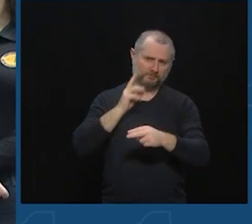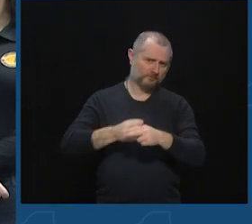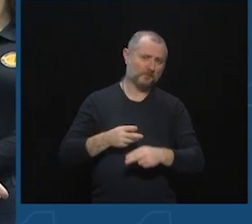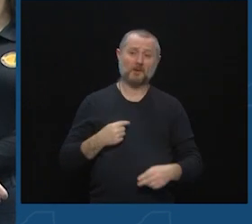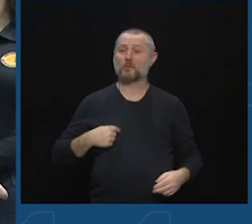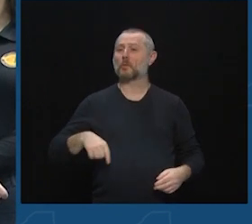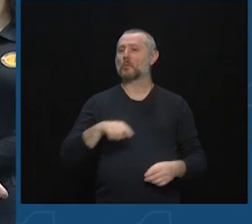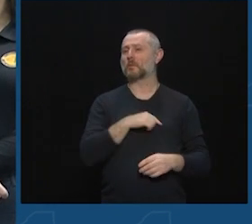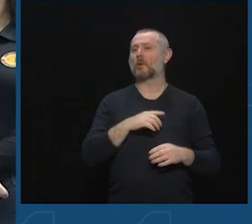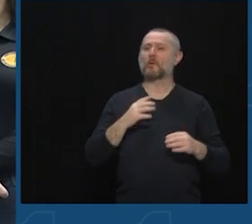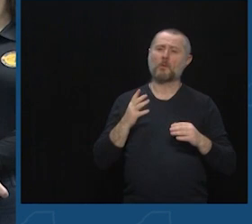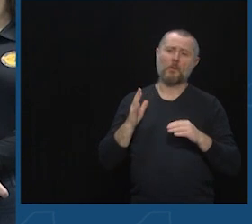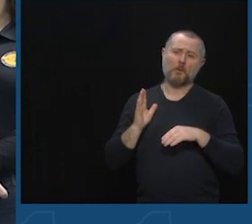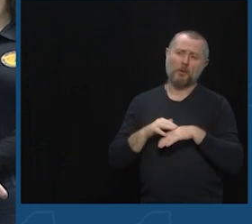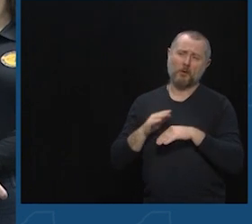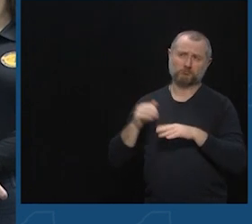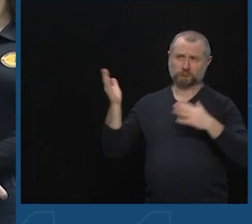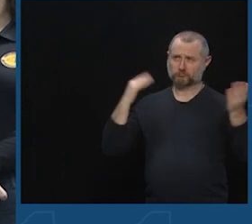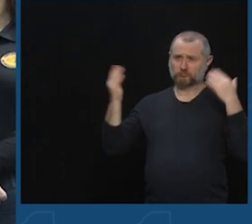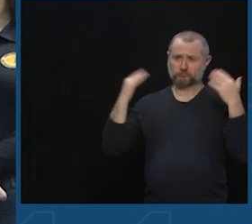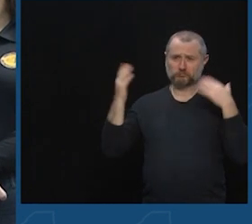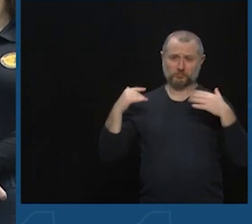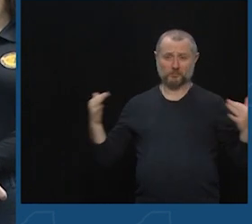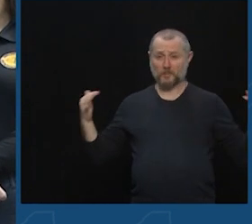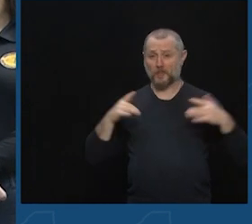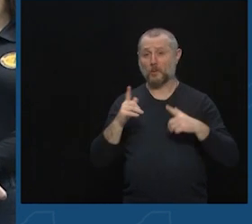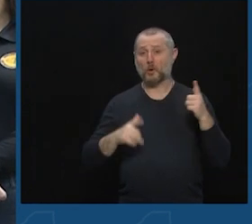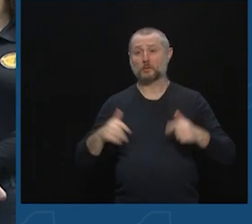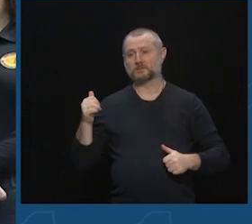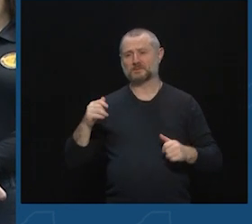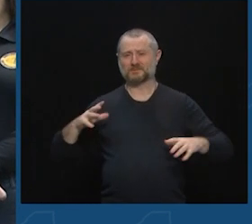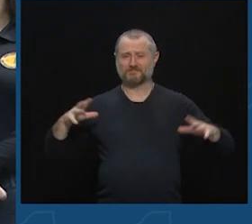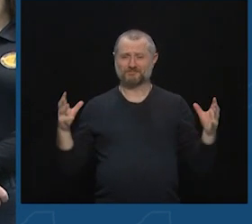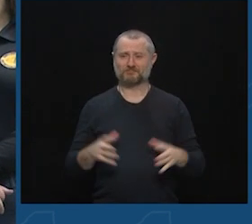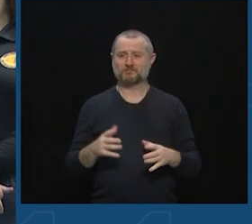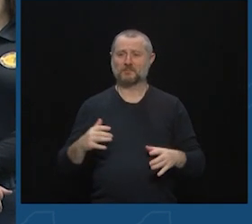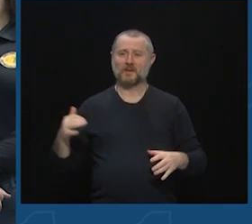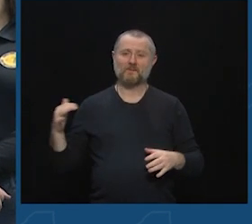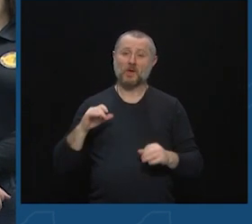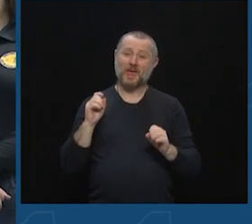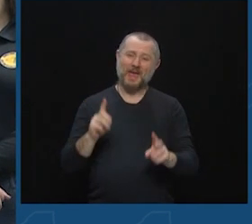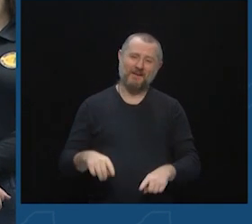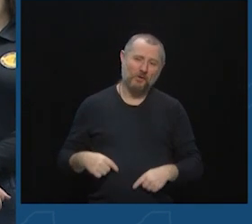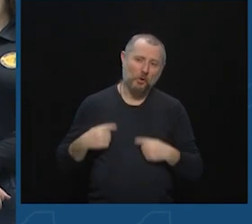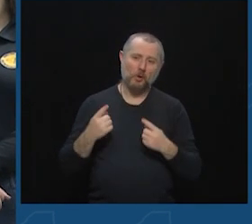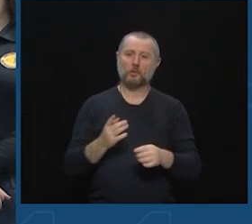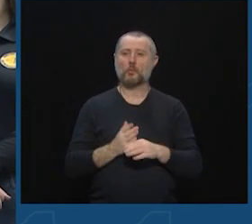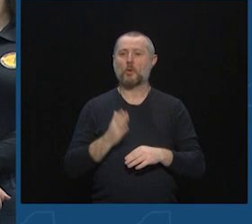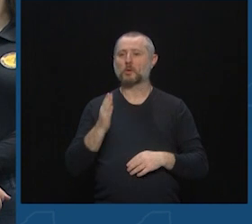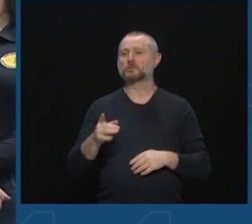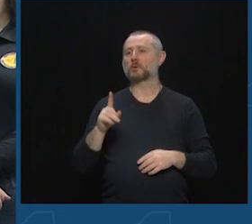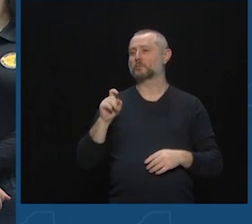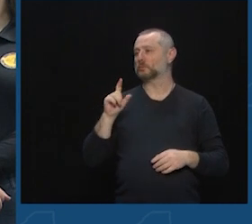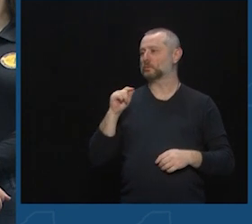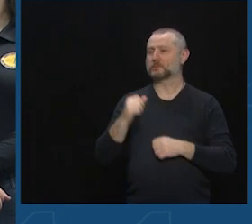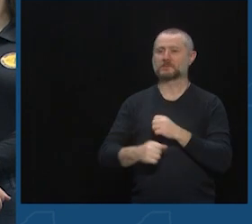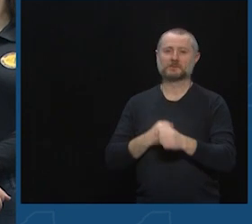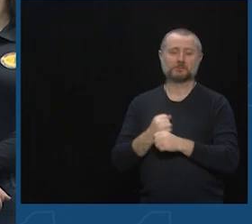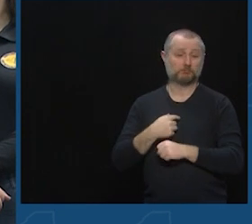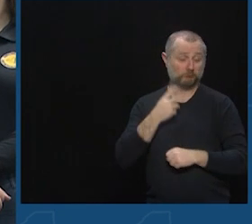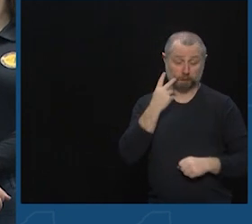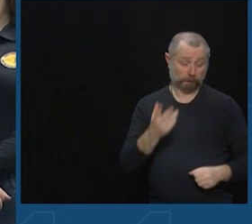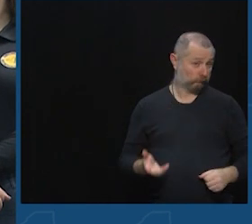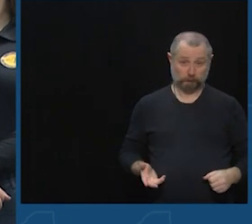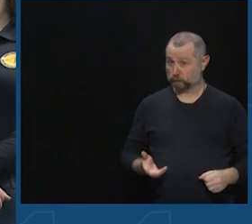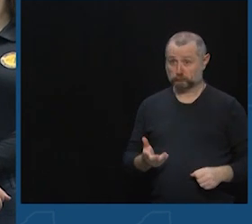Central Hudson. This is the largest field force we have ever assembled for any storm in our over 120-year history, and they are in a half of a